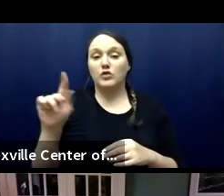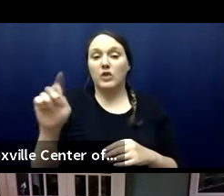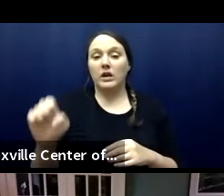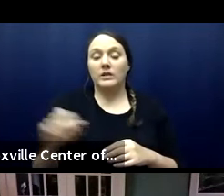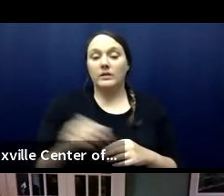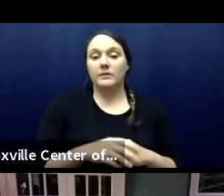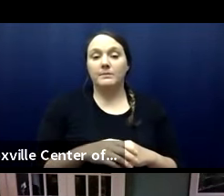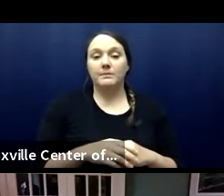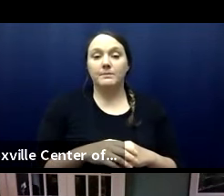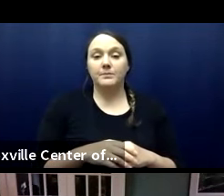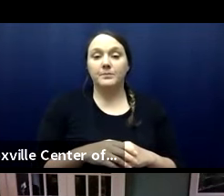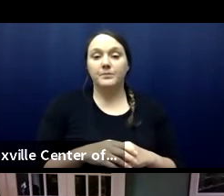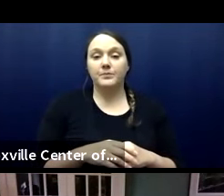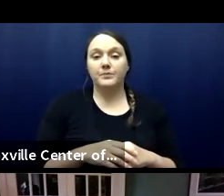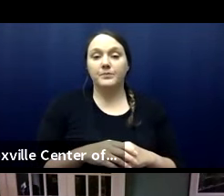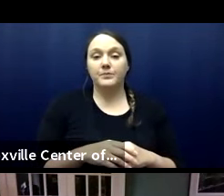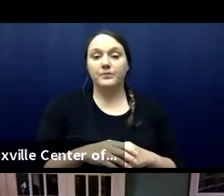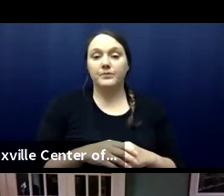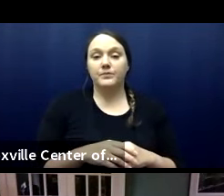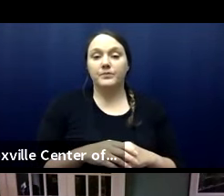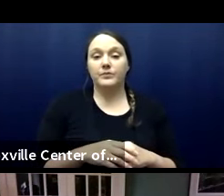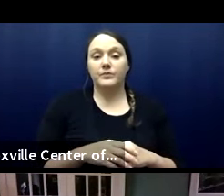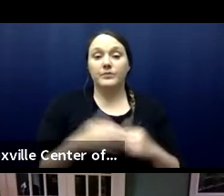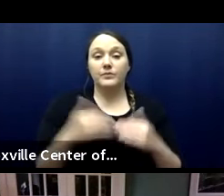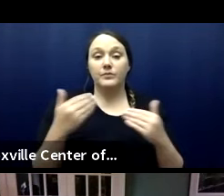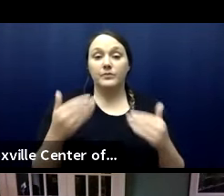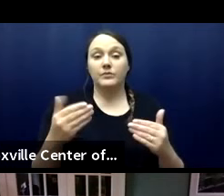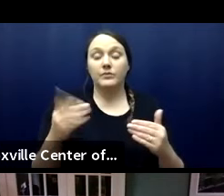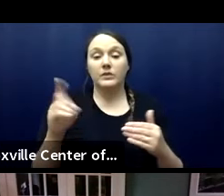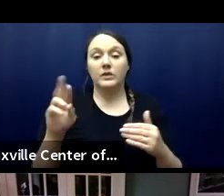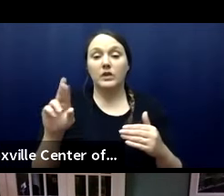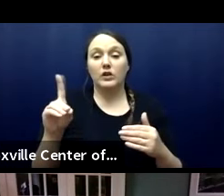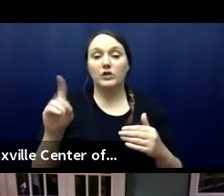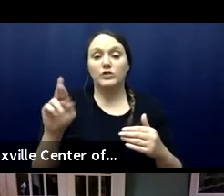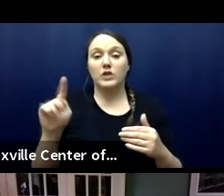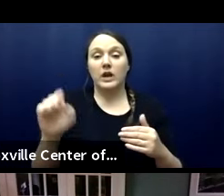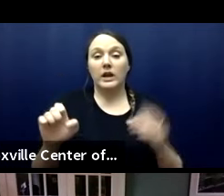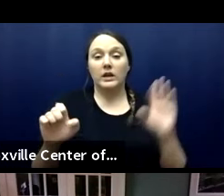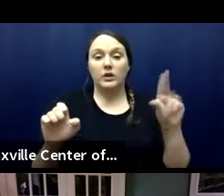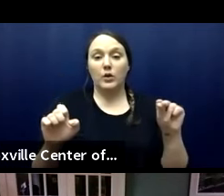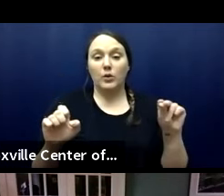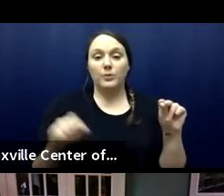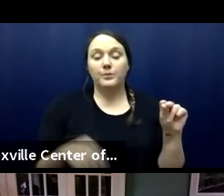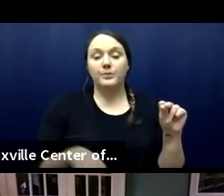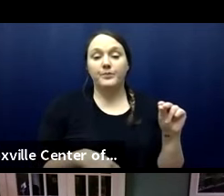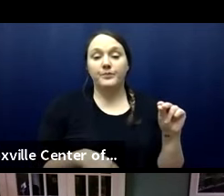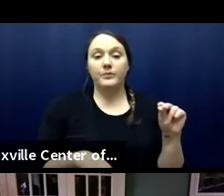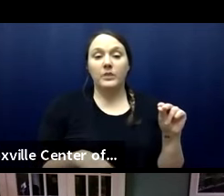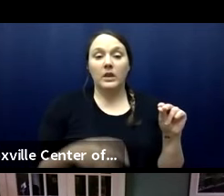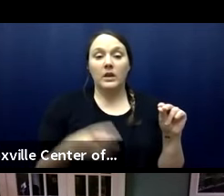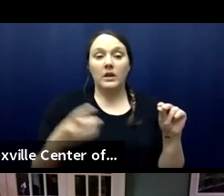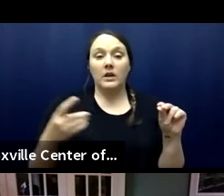on. May I go? Dr. Drake. No.